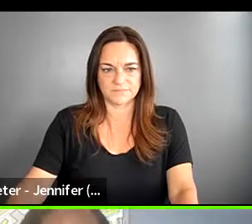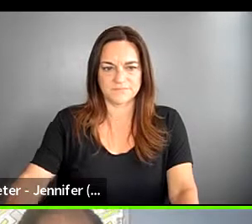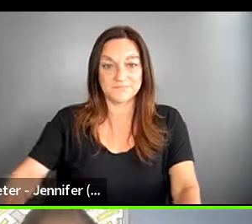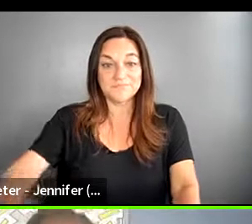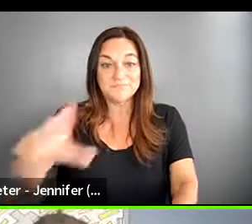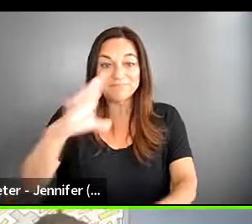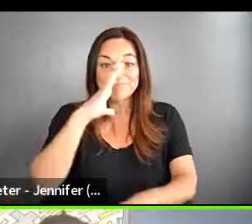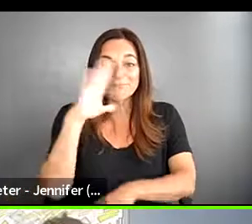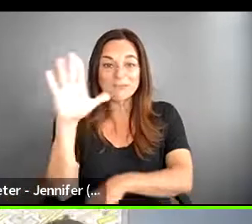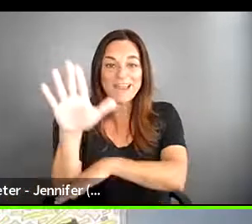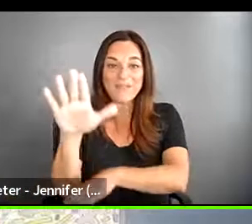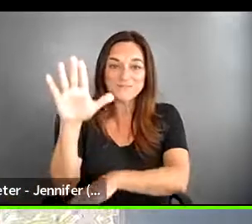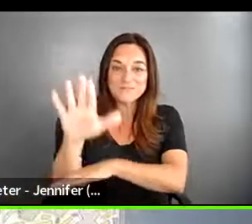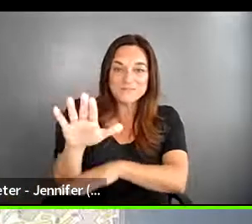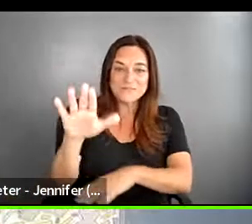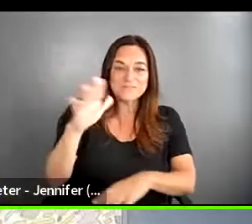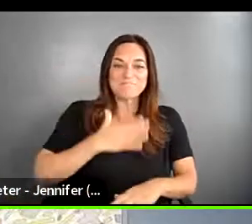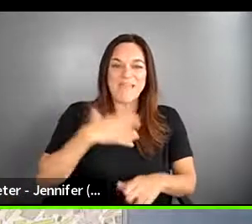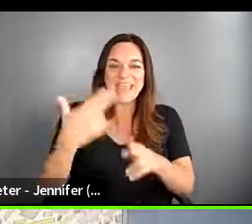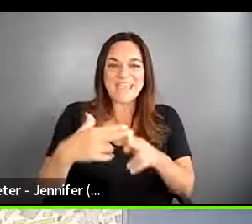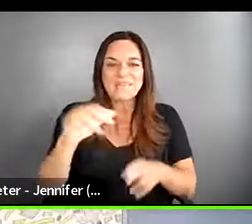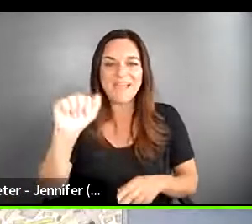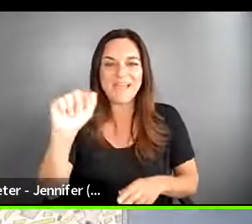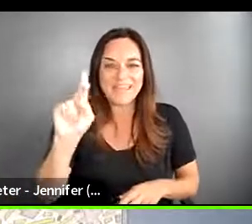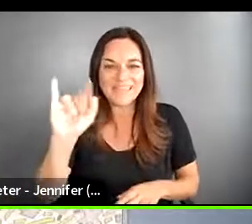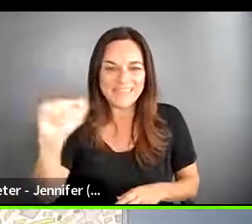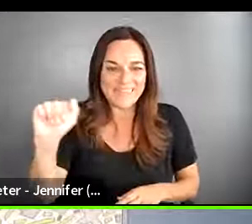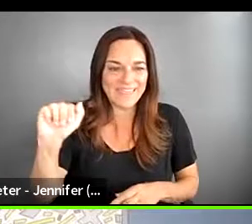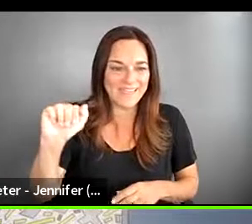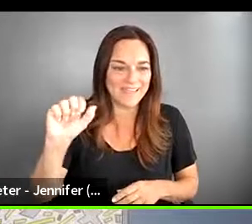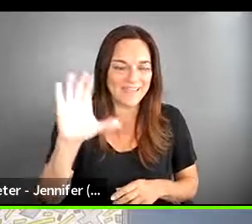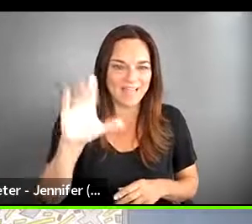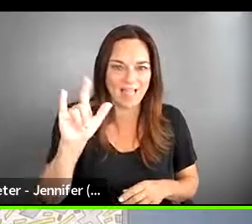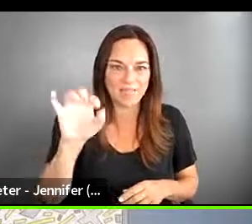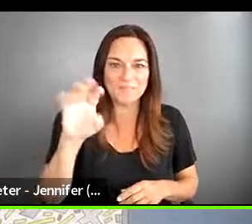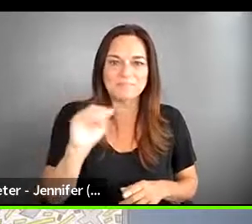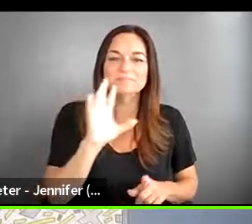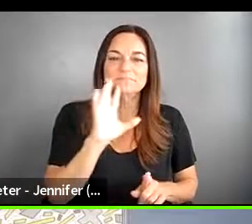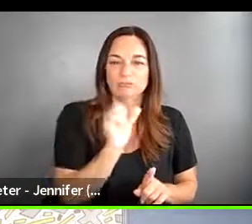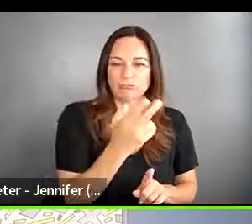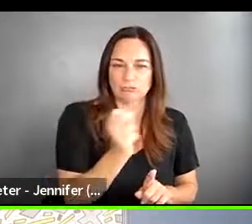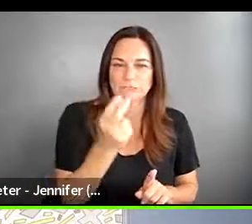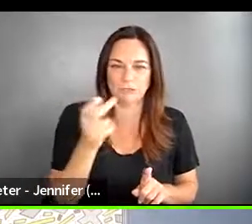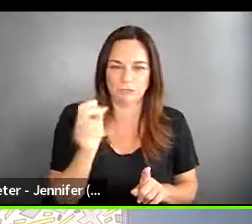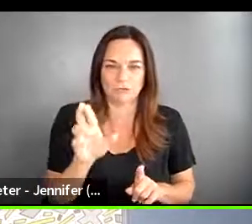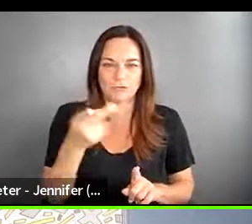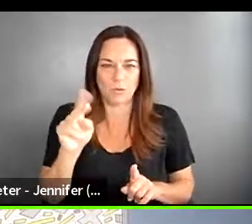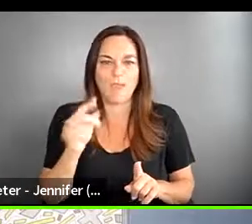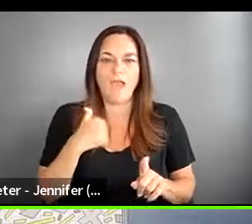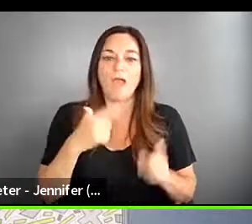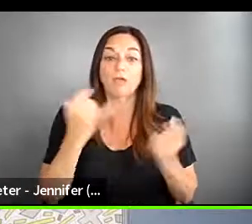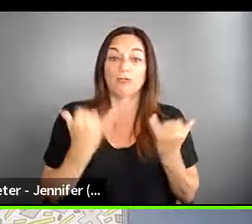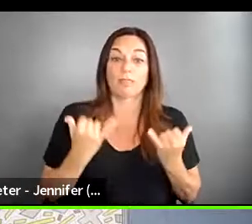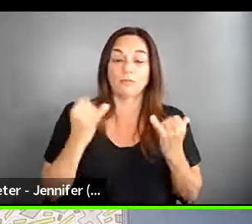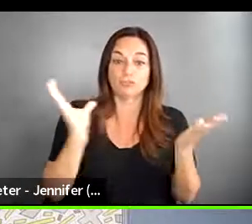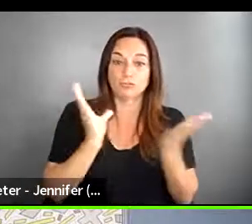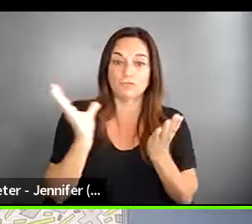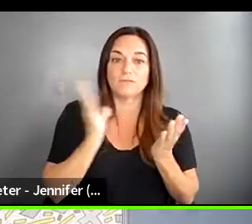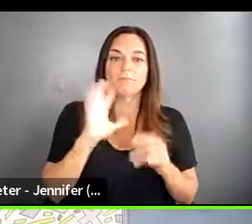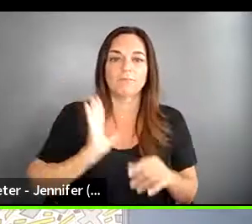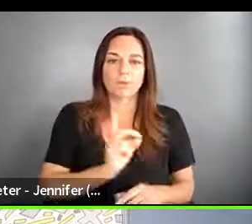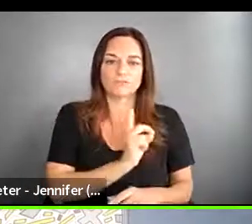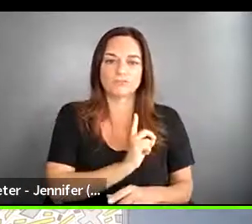Good afternoon. My name is Akia S. Collum, she, her pronouns, and I proudly serve as a member of the Board of Directors of the ACLU